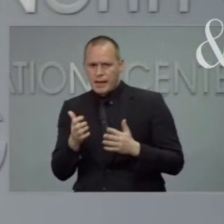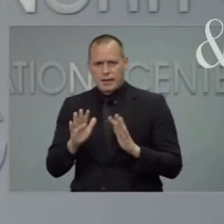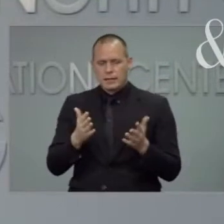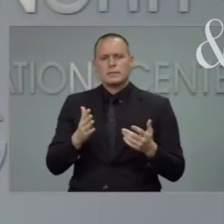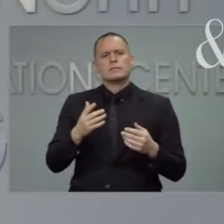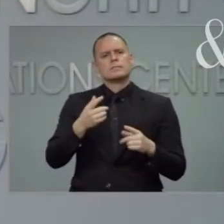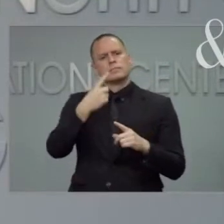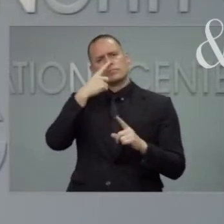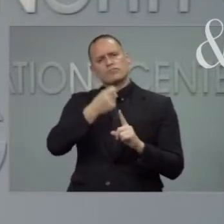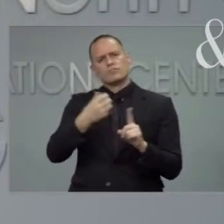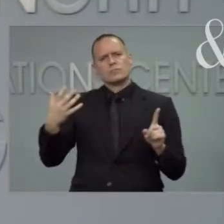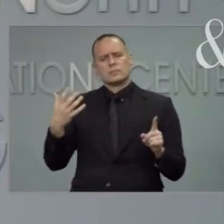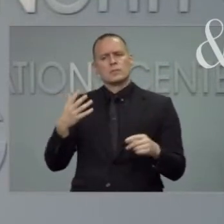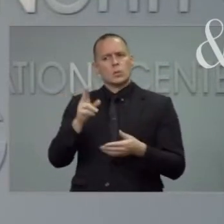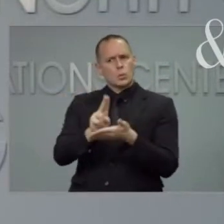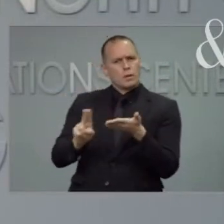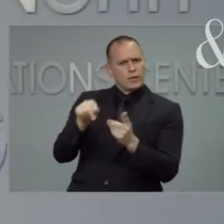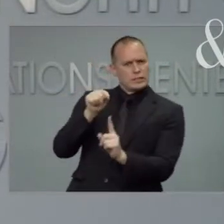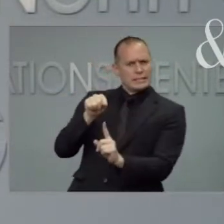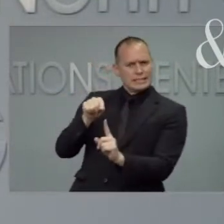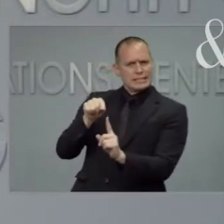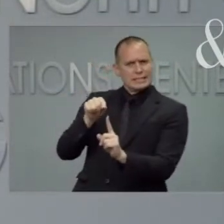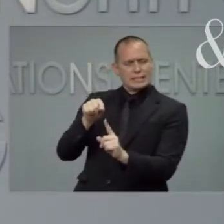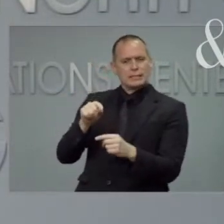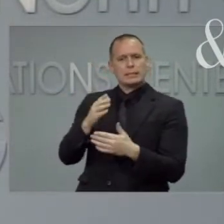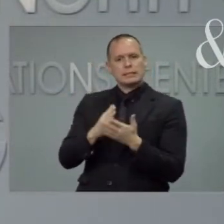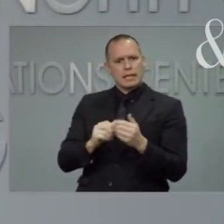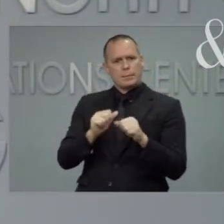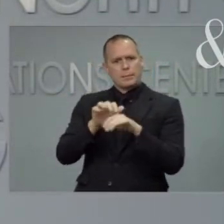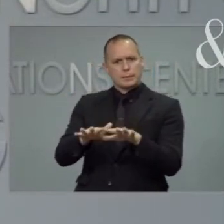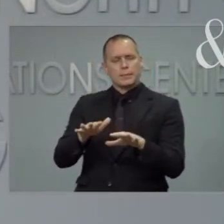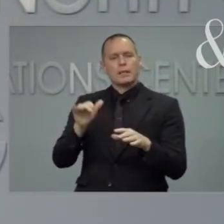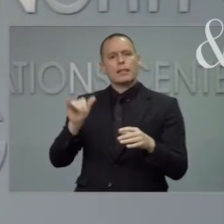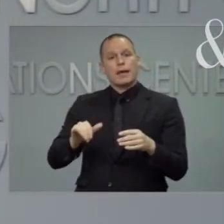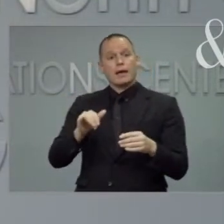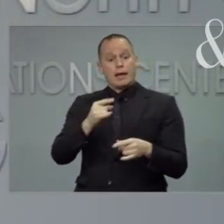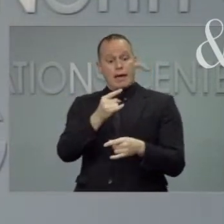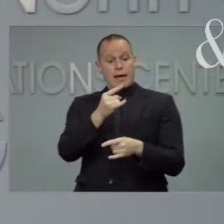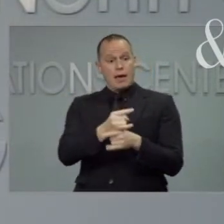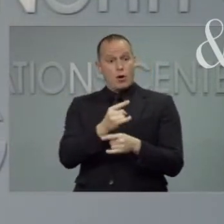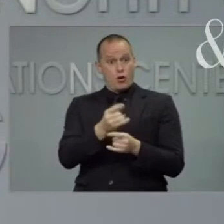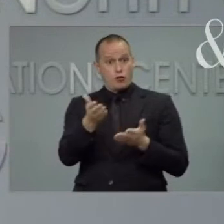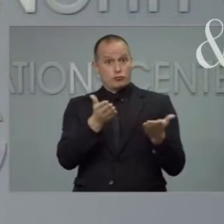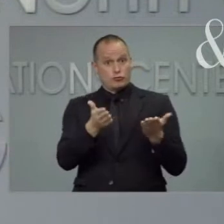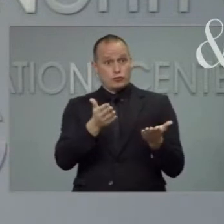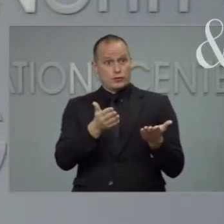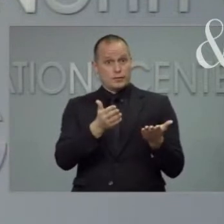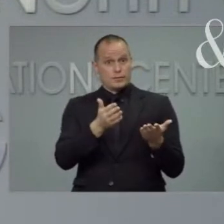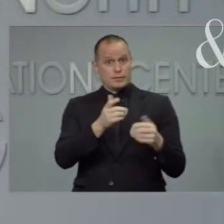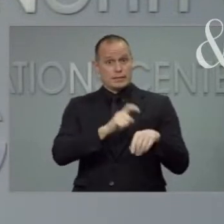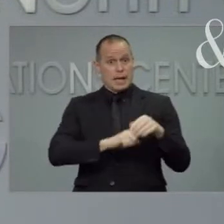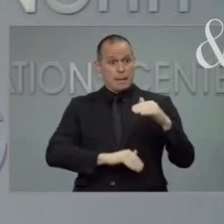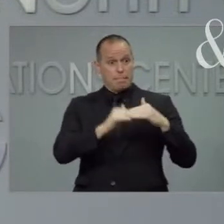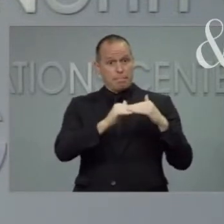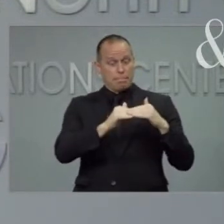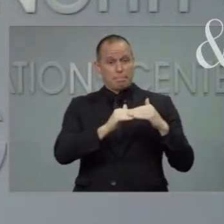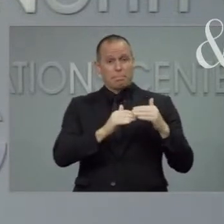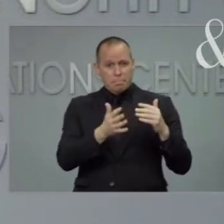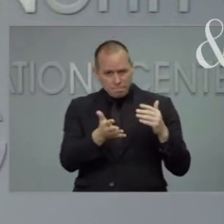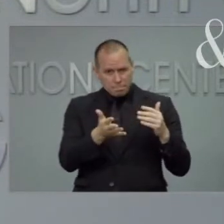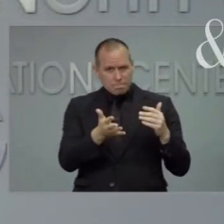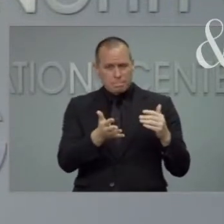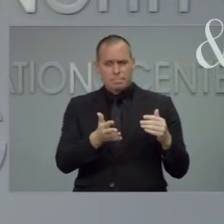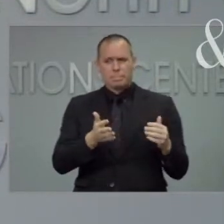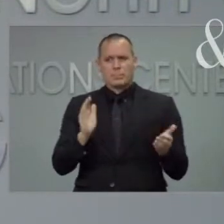cited about what we've seen with the university clusters that the alcohol curfew had an impact and the limits on bars versus